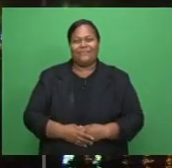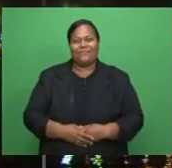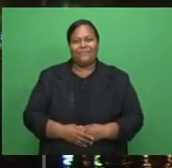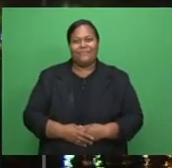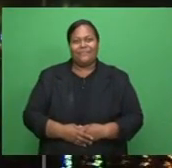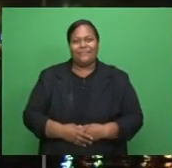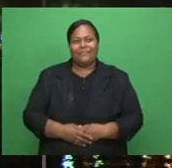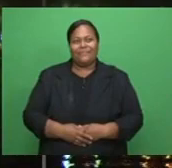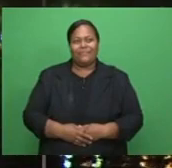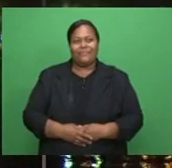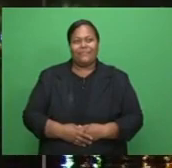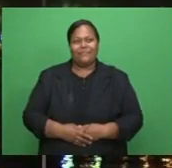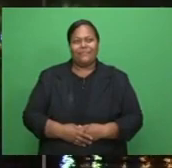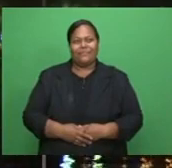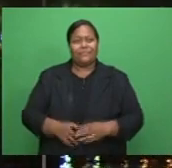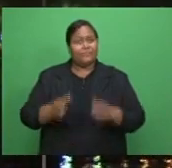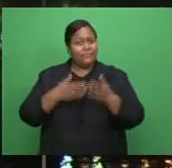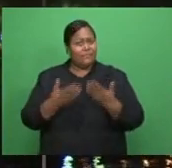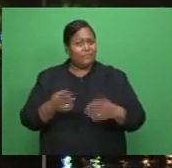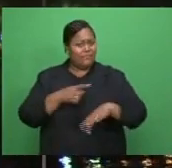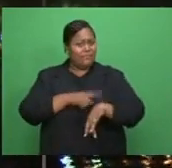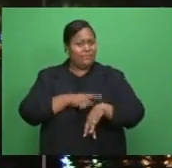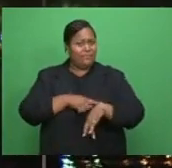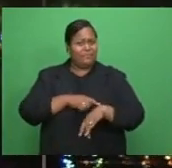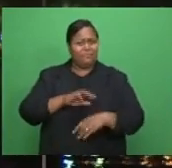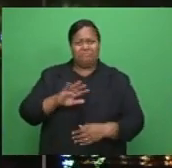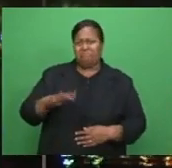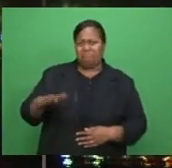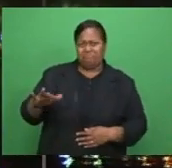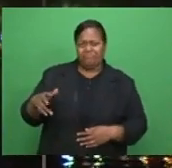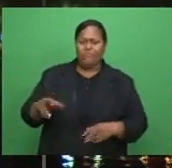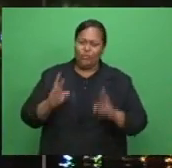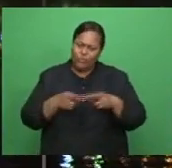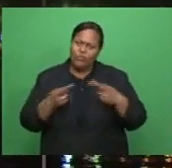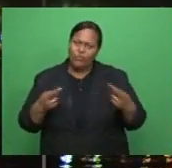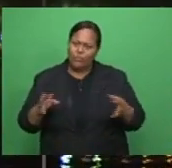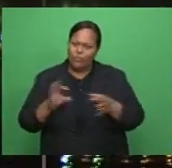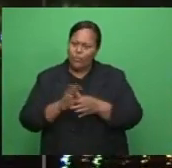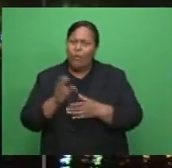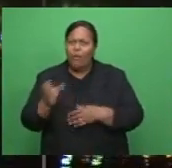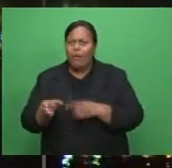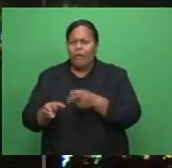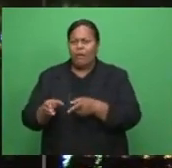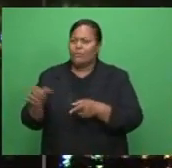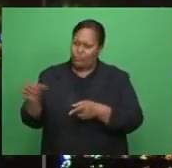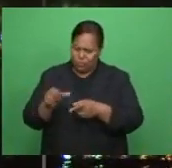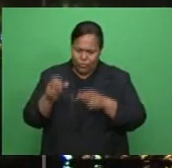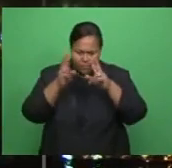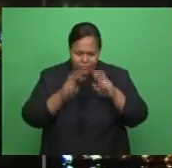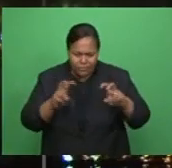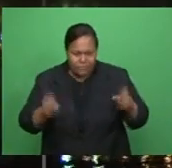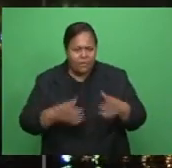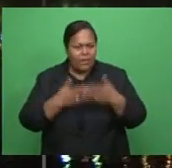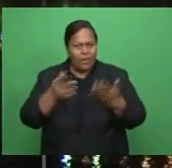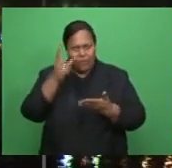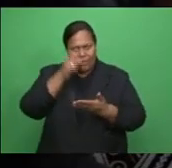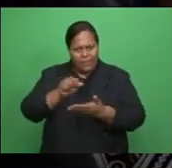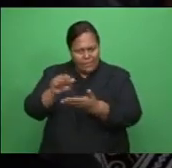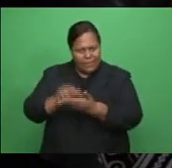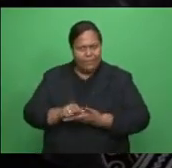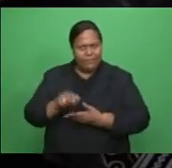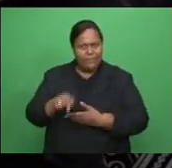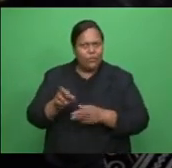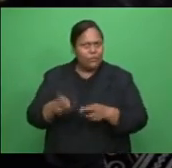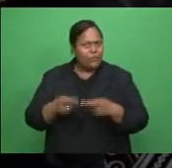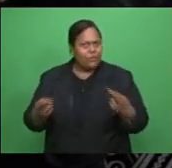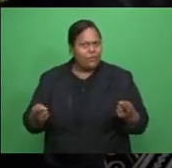In these times of uncertainty, resource owners must explore ways to sustain fisheries and resources. This was the message from